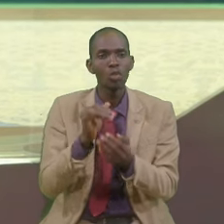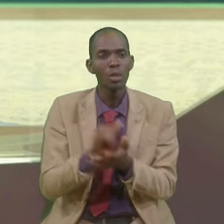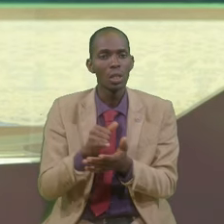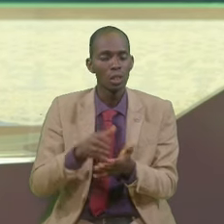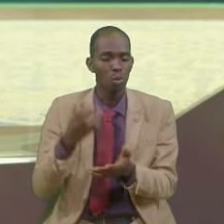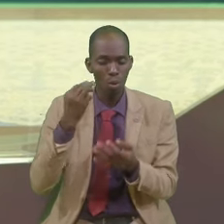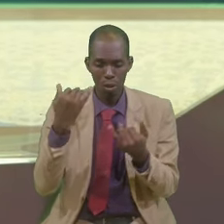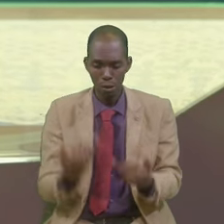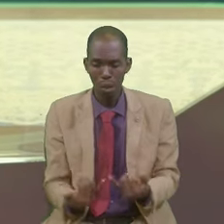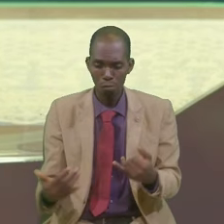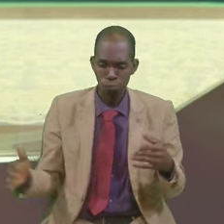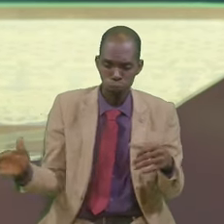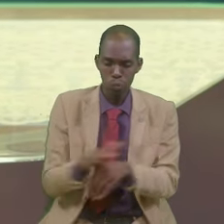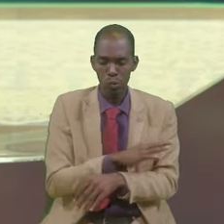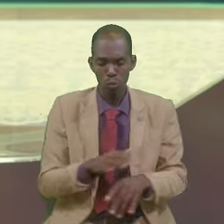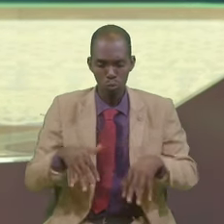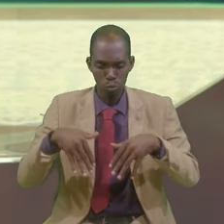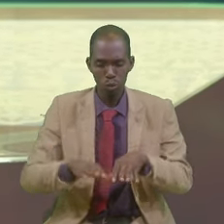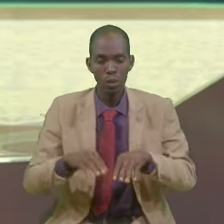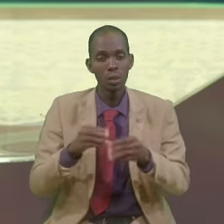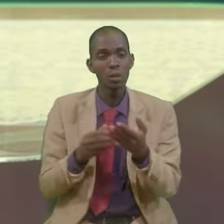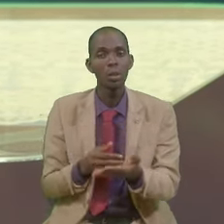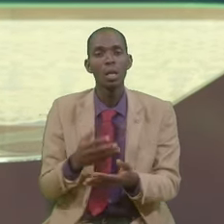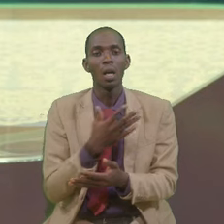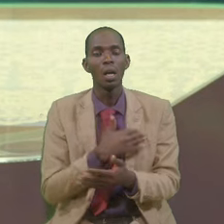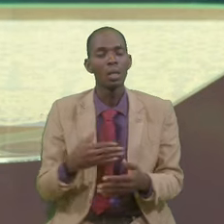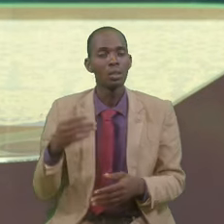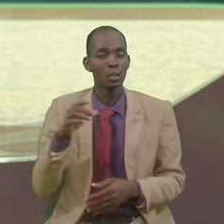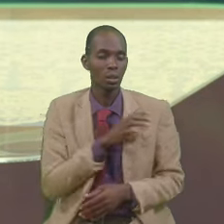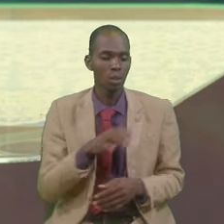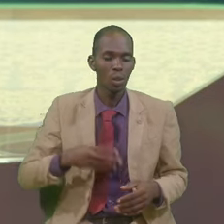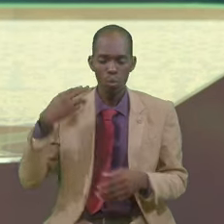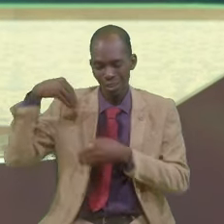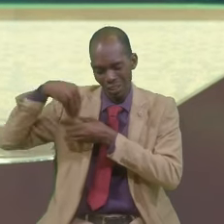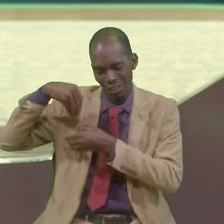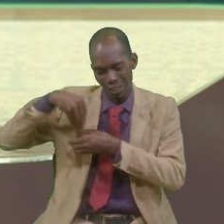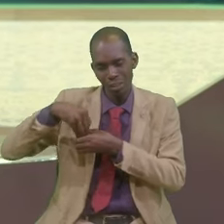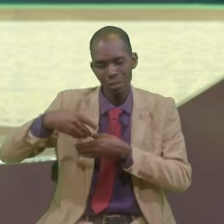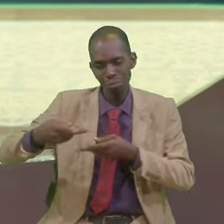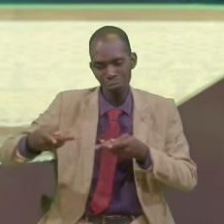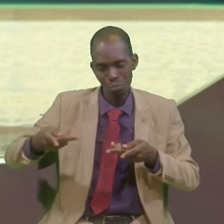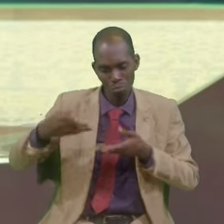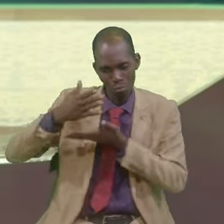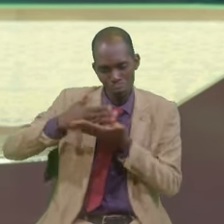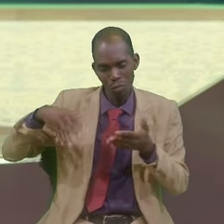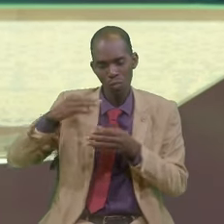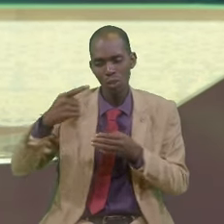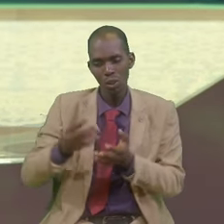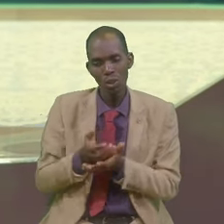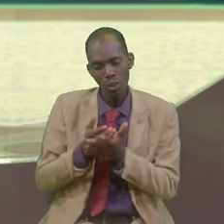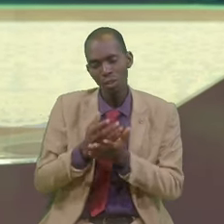full, and it was in the hinder part of the ship, asleep on a pillow. And they awake